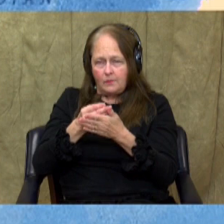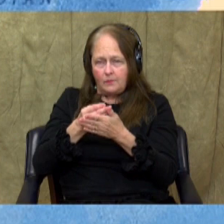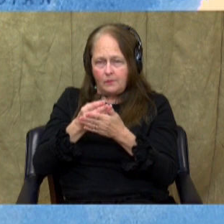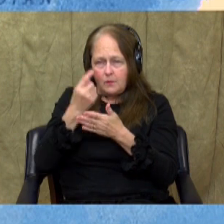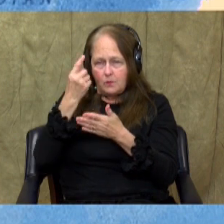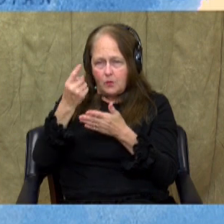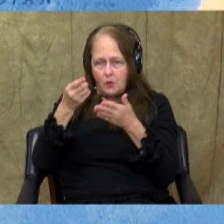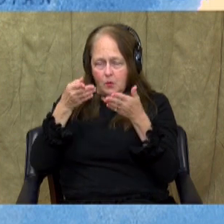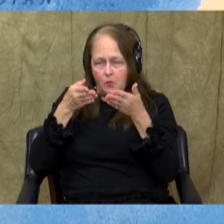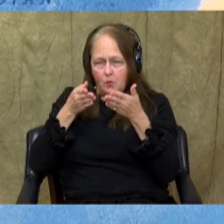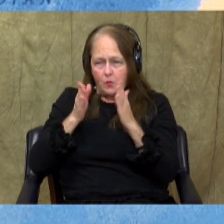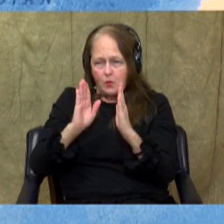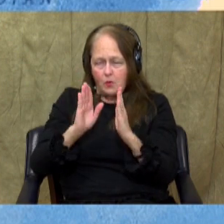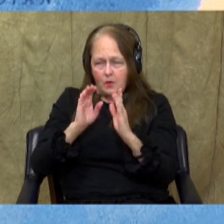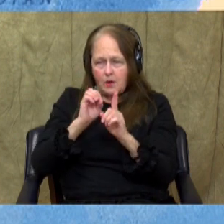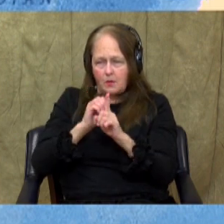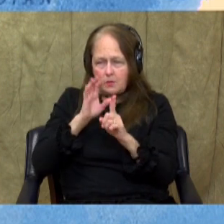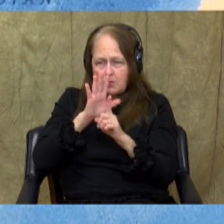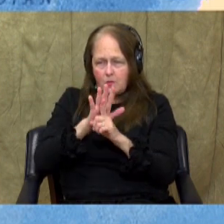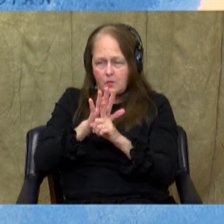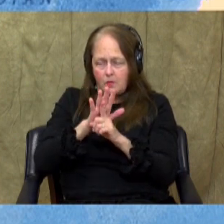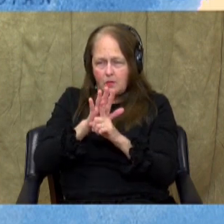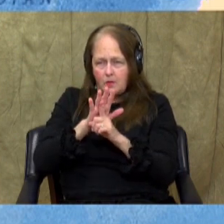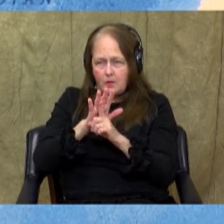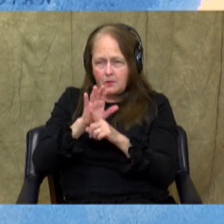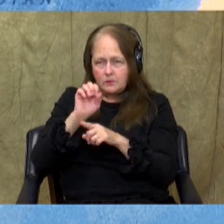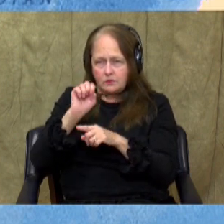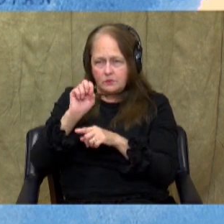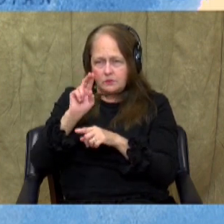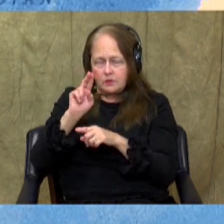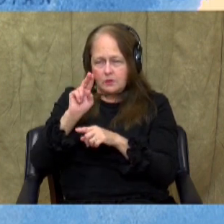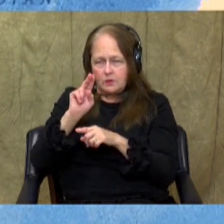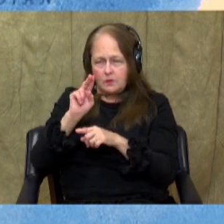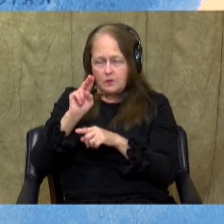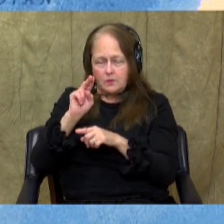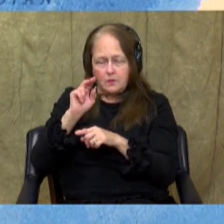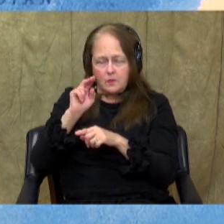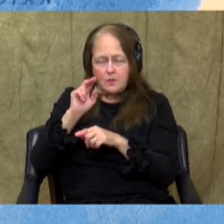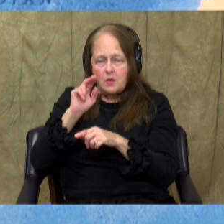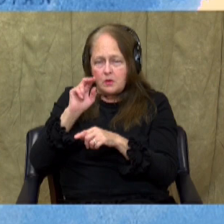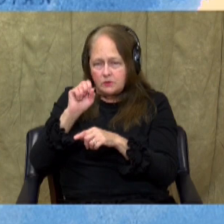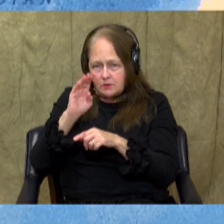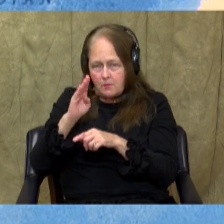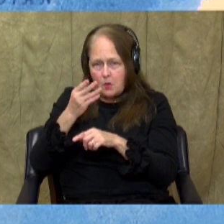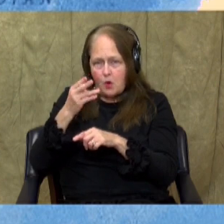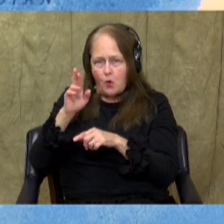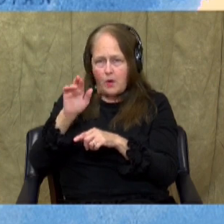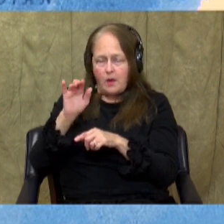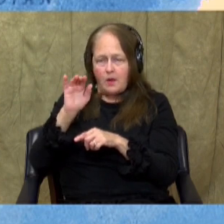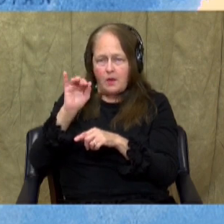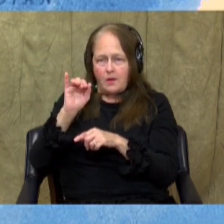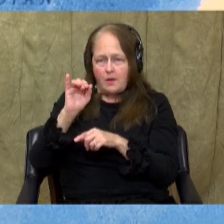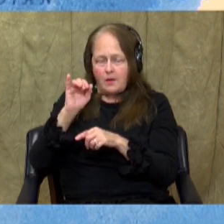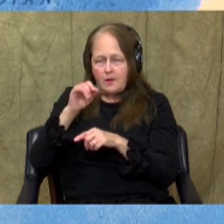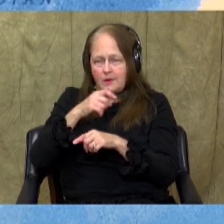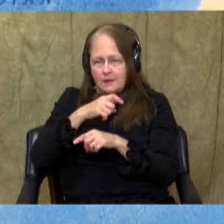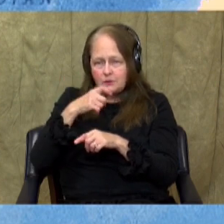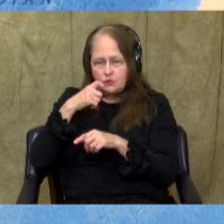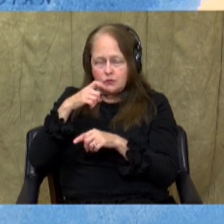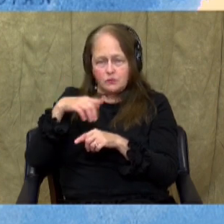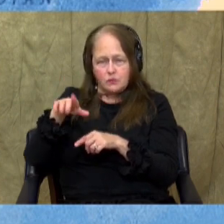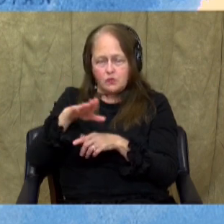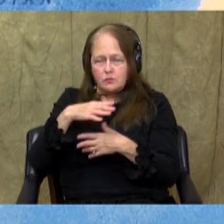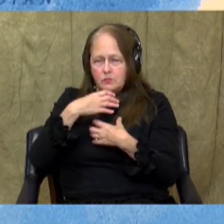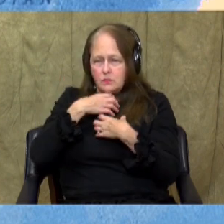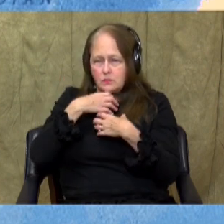One of the ways it's impacting sub-Saharan Africa is with malnourishment, undernourishment. And that is a problem around the world, a